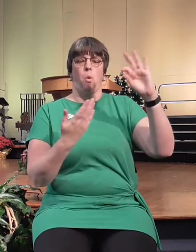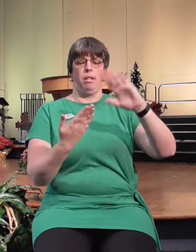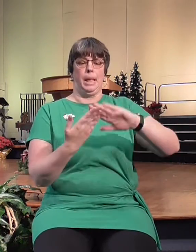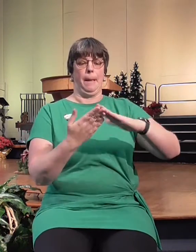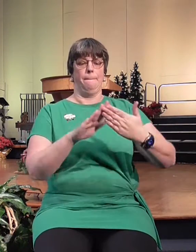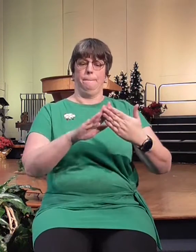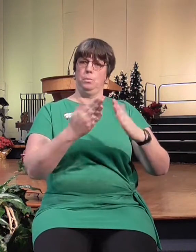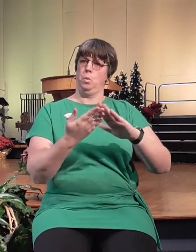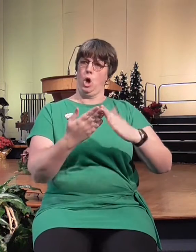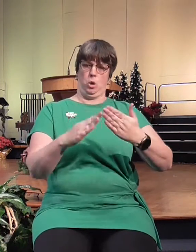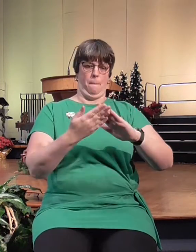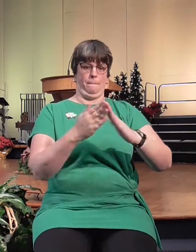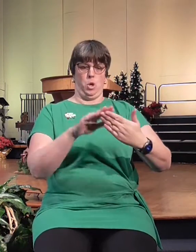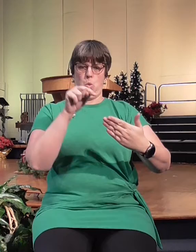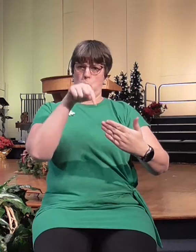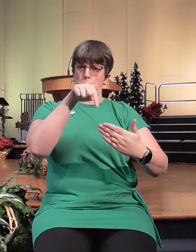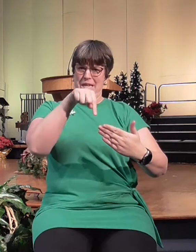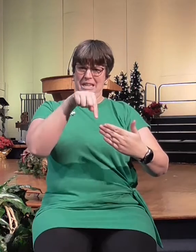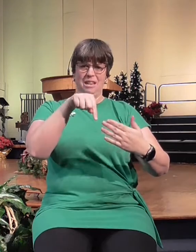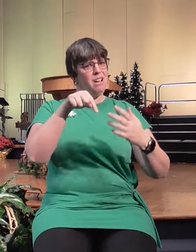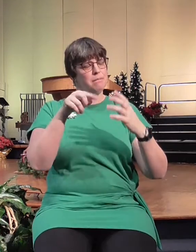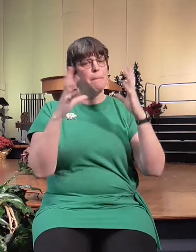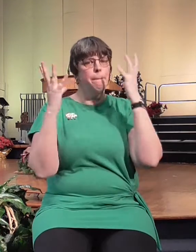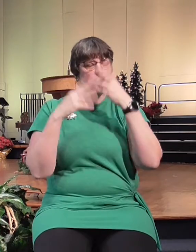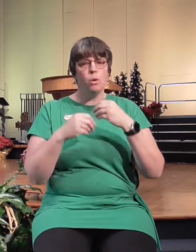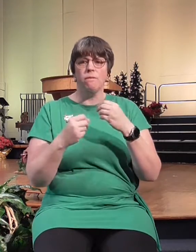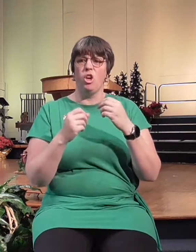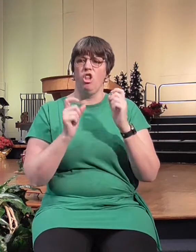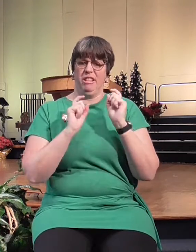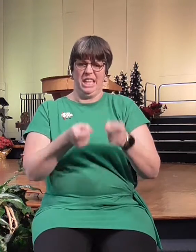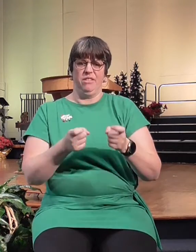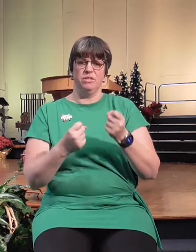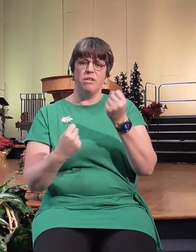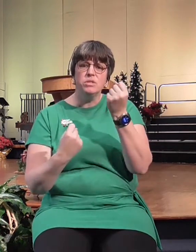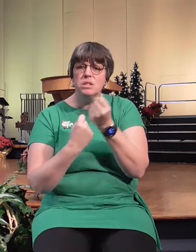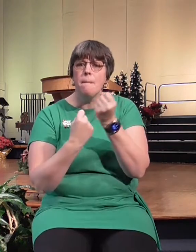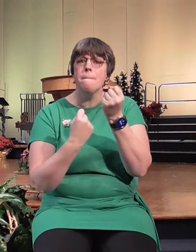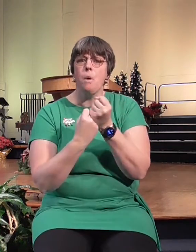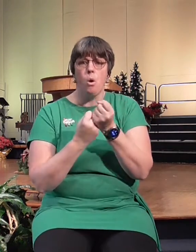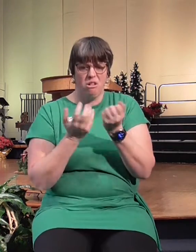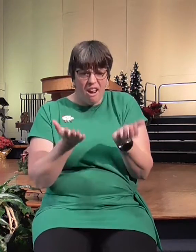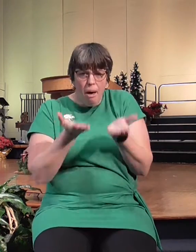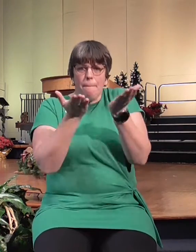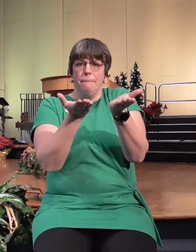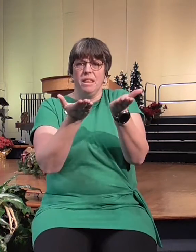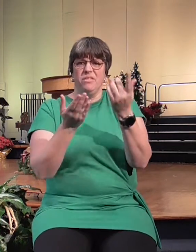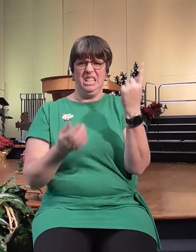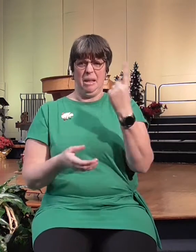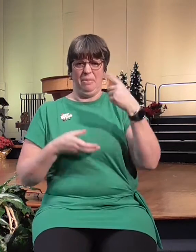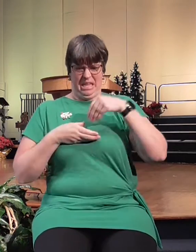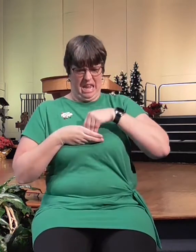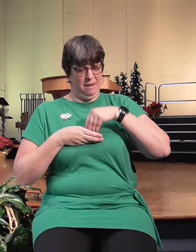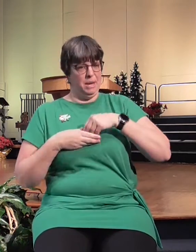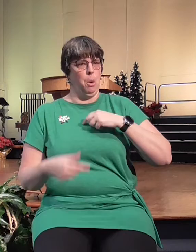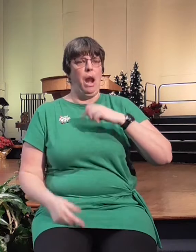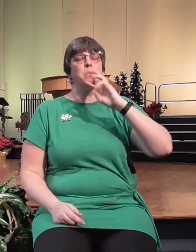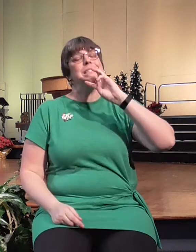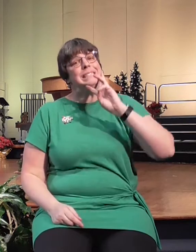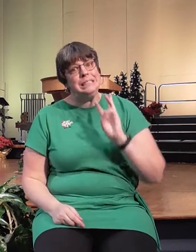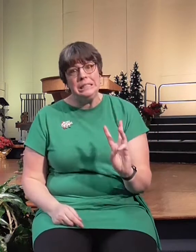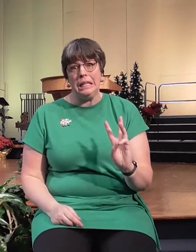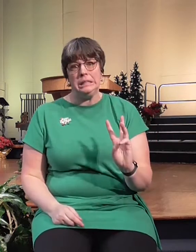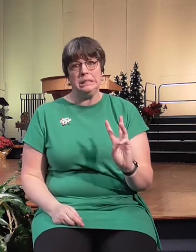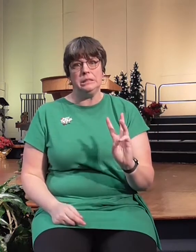community itself has been a beautiful gift of support and uplift. Something within me when I was 6 years